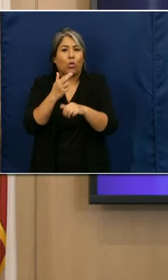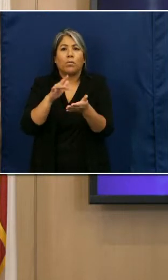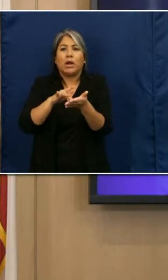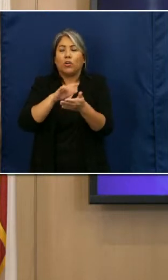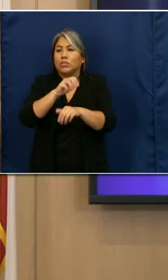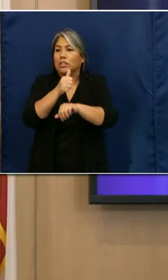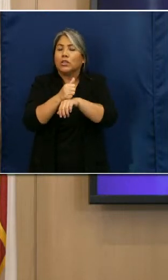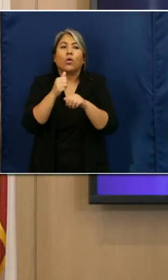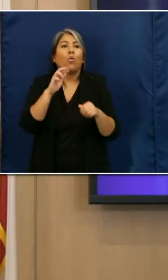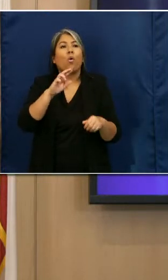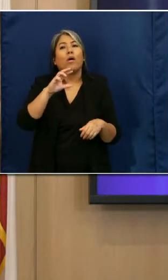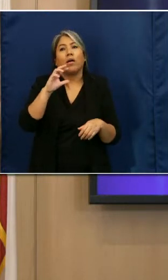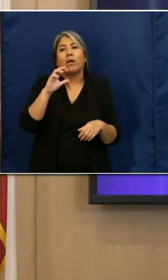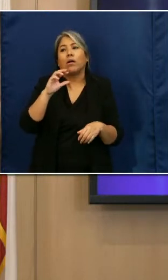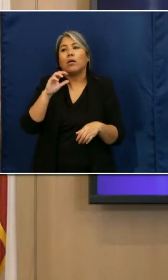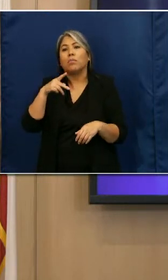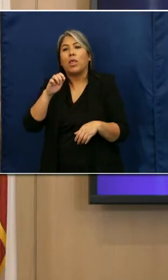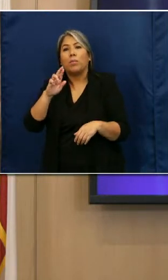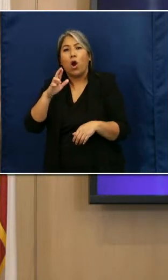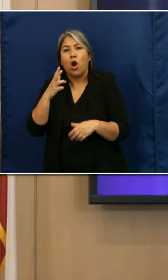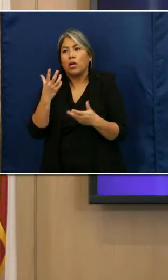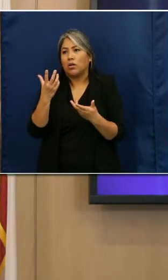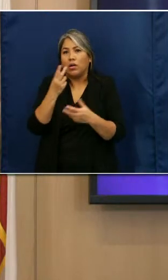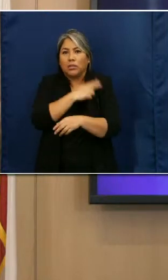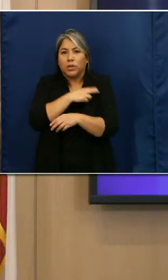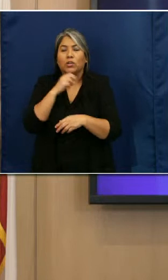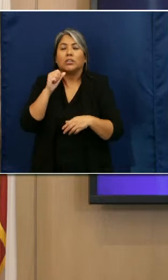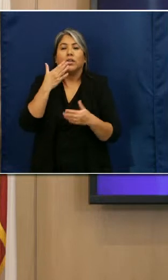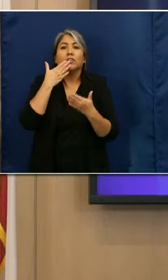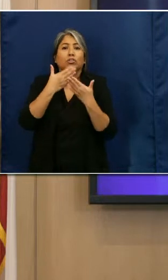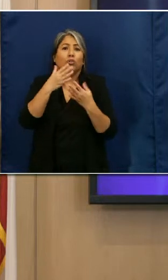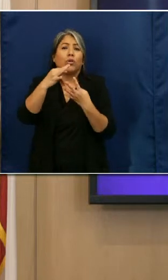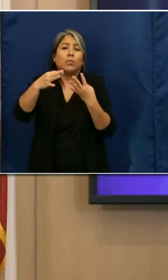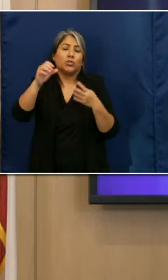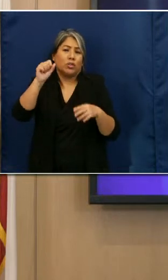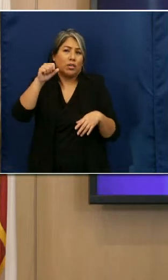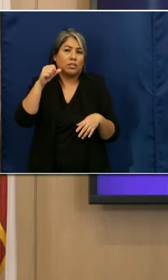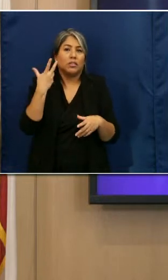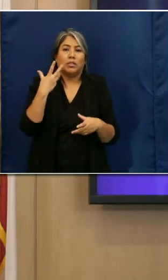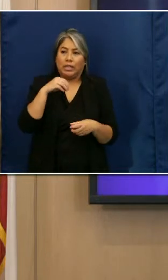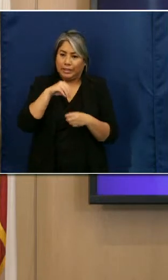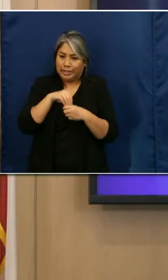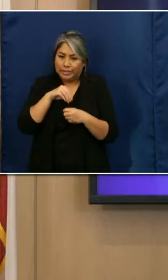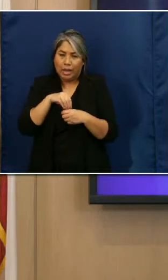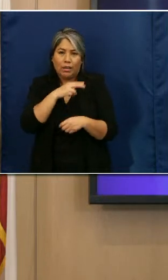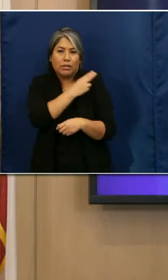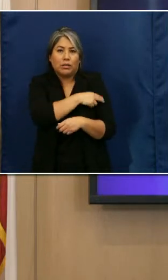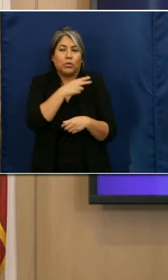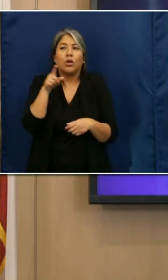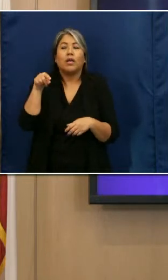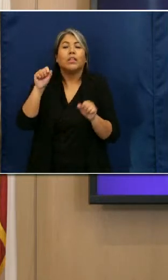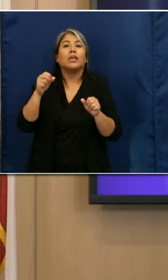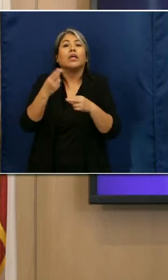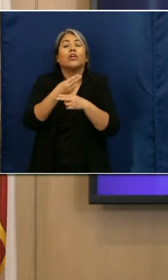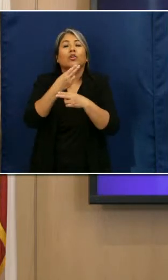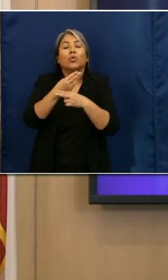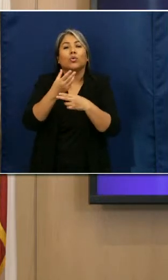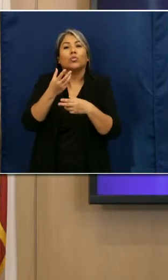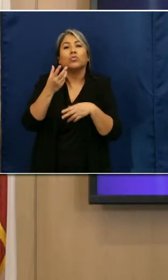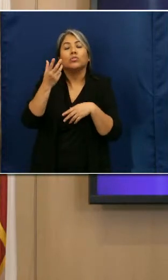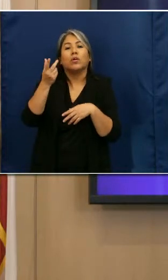at Palomar. And yes, that is a great option. There's a great option. It's inside of a hospital, so they could use